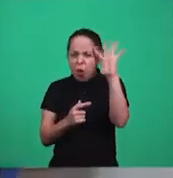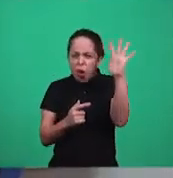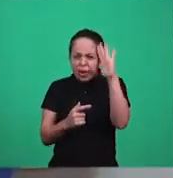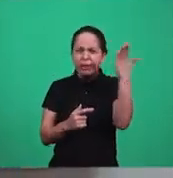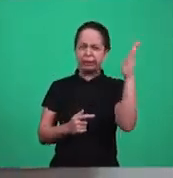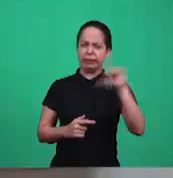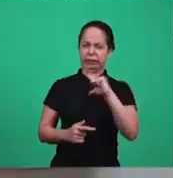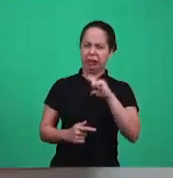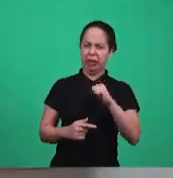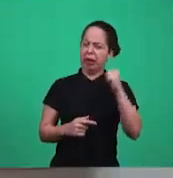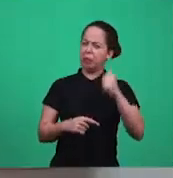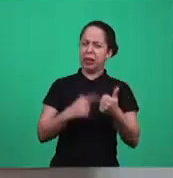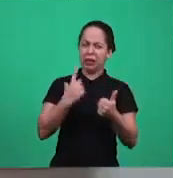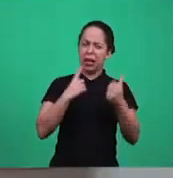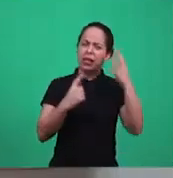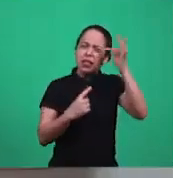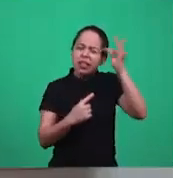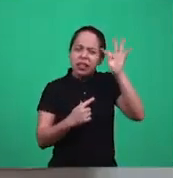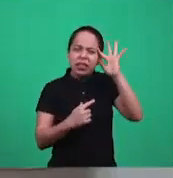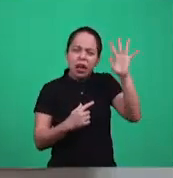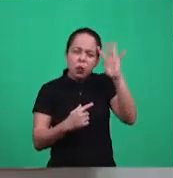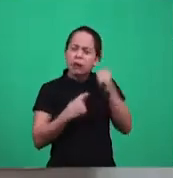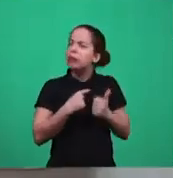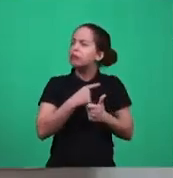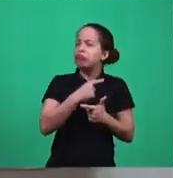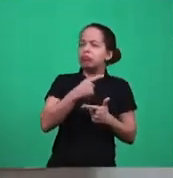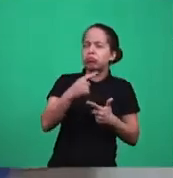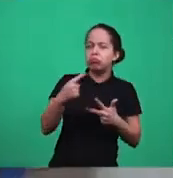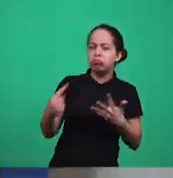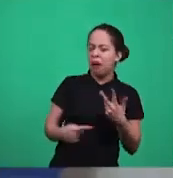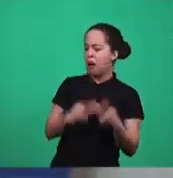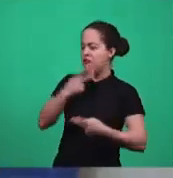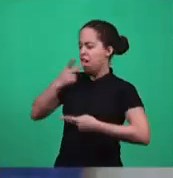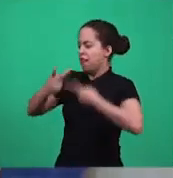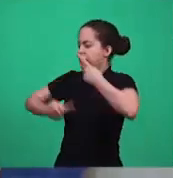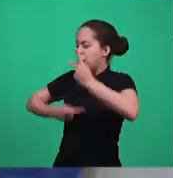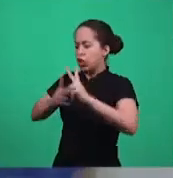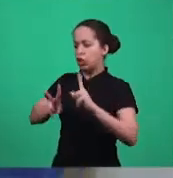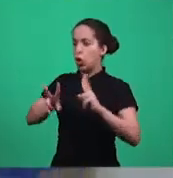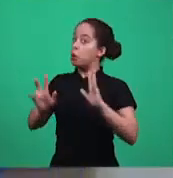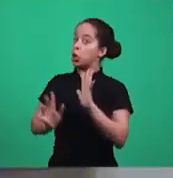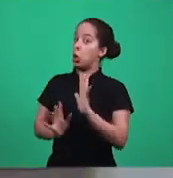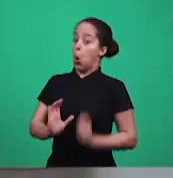how to explain everything. He knew how to speak about the Trinity.